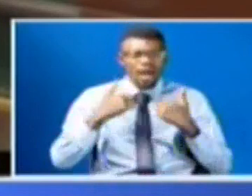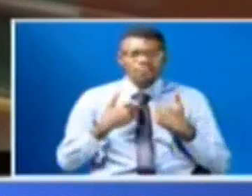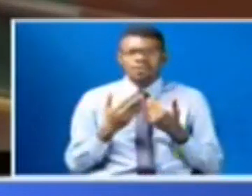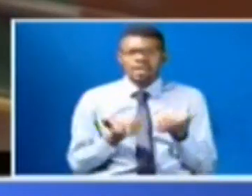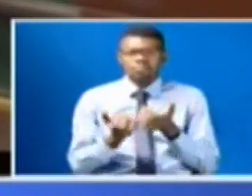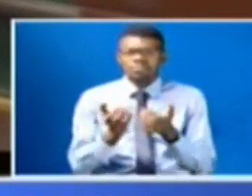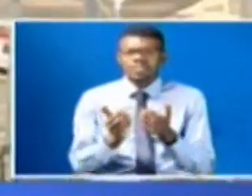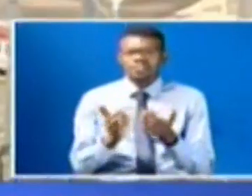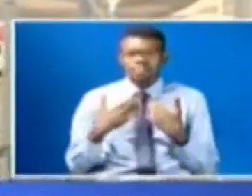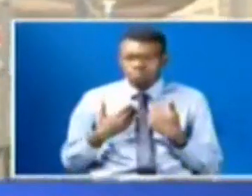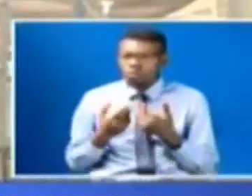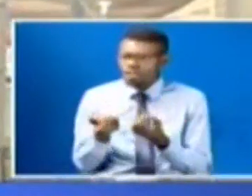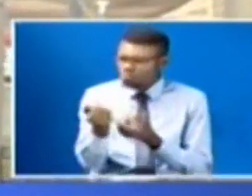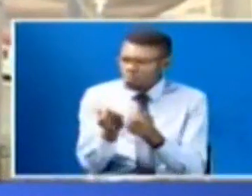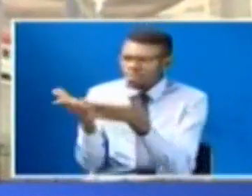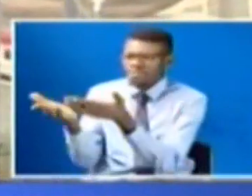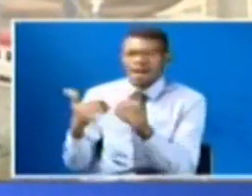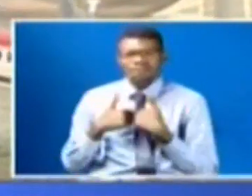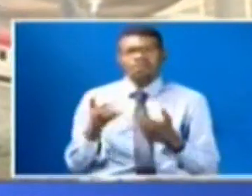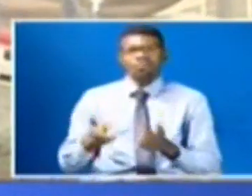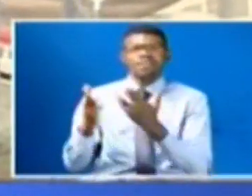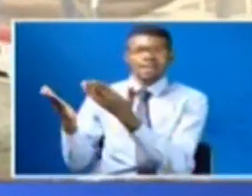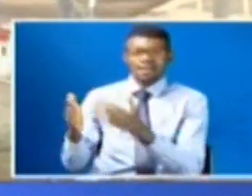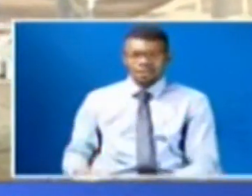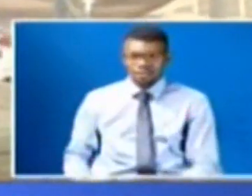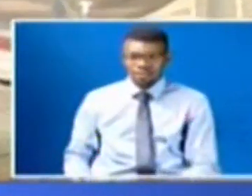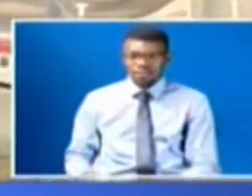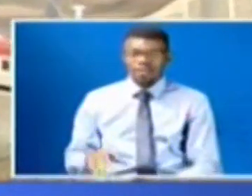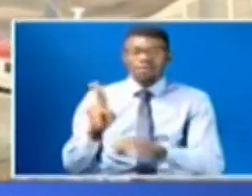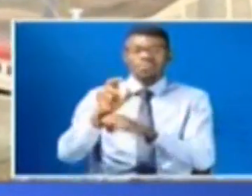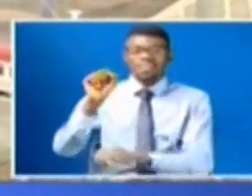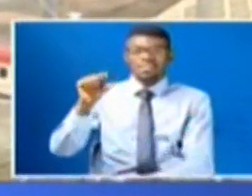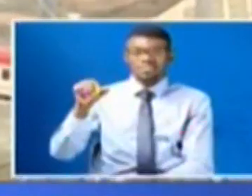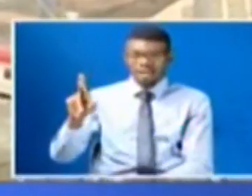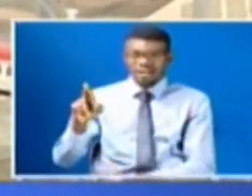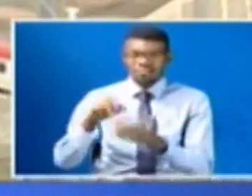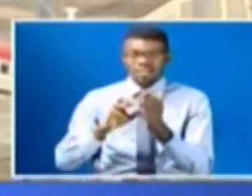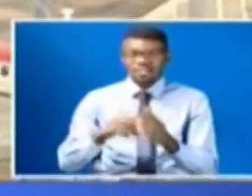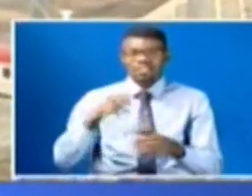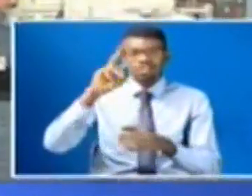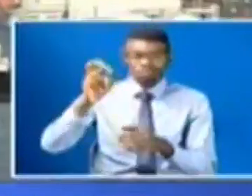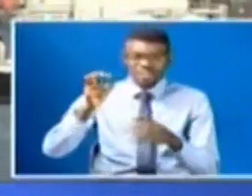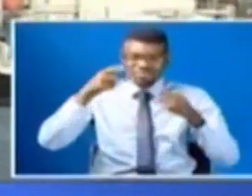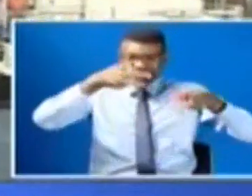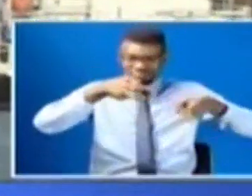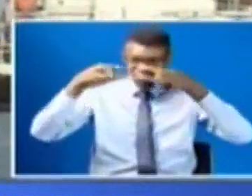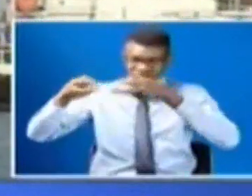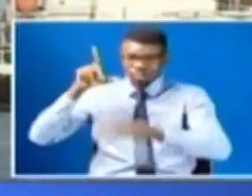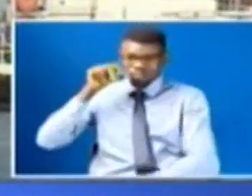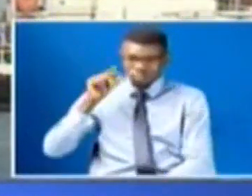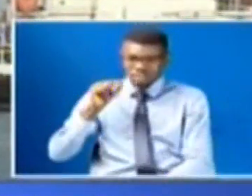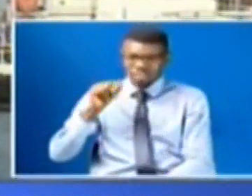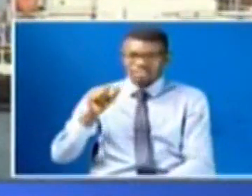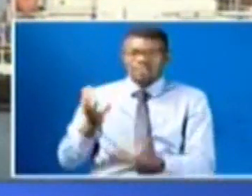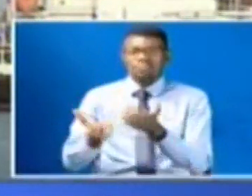business people along the road. The move to have importers use SGR is likely to drive 20 container freight stations in Mombasa and hundreds of truckers out